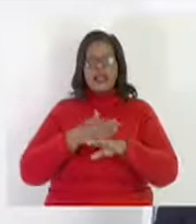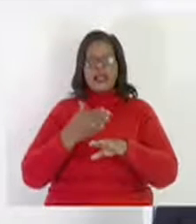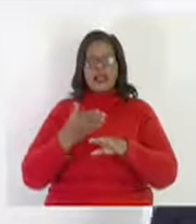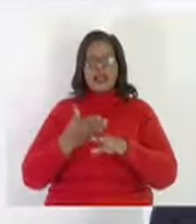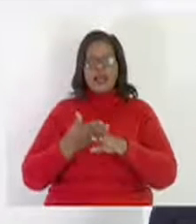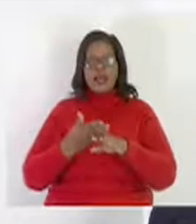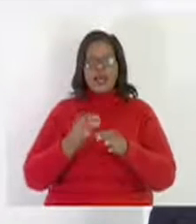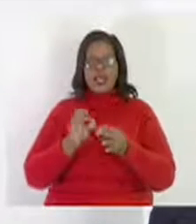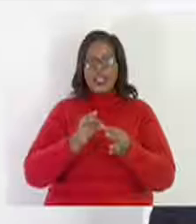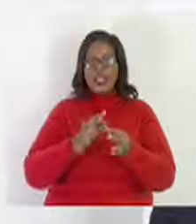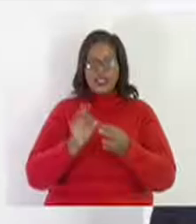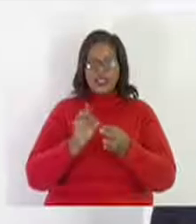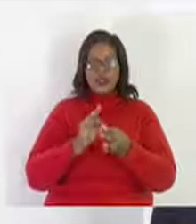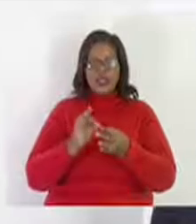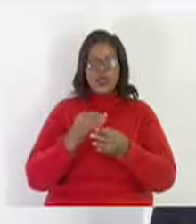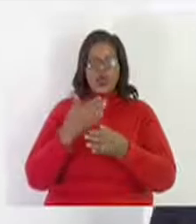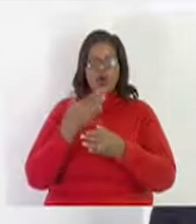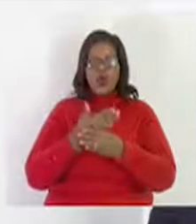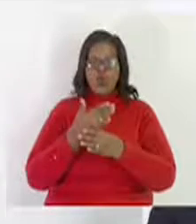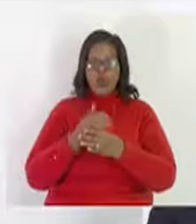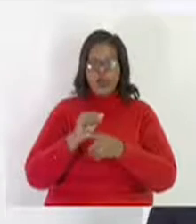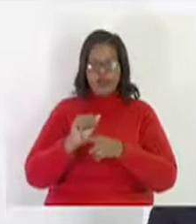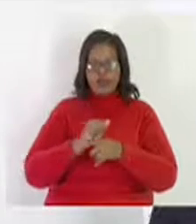can go through with you